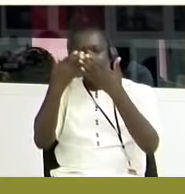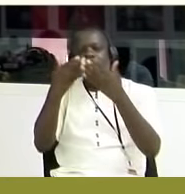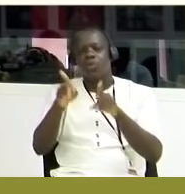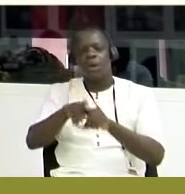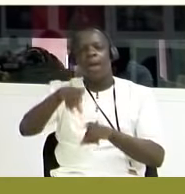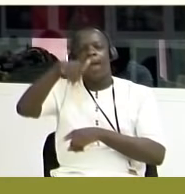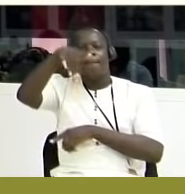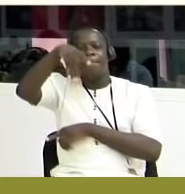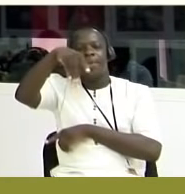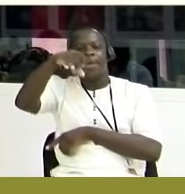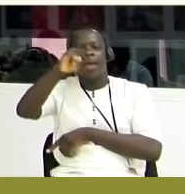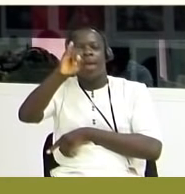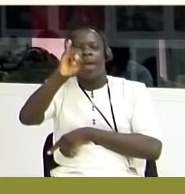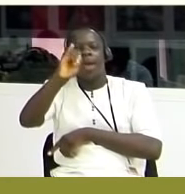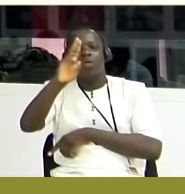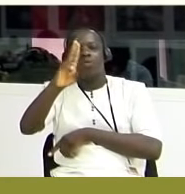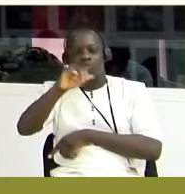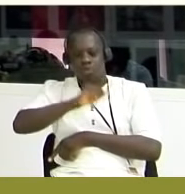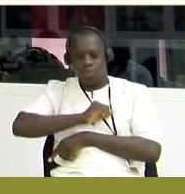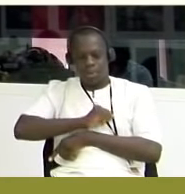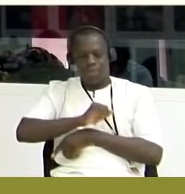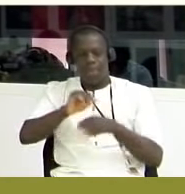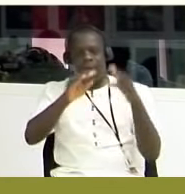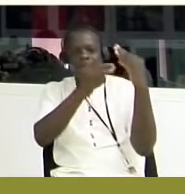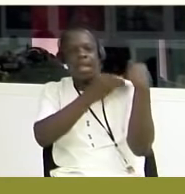on duty at the Independence Stadium,